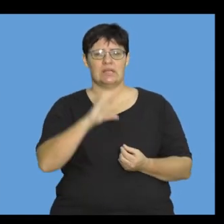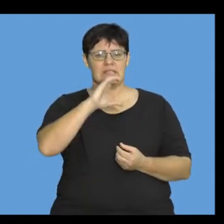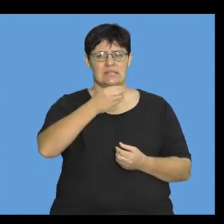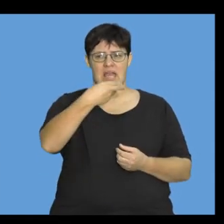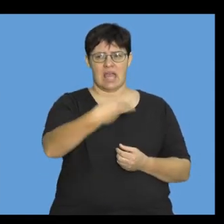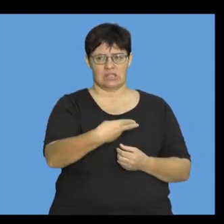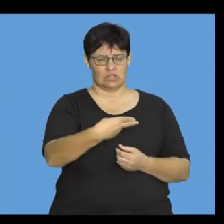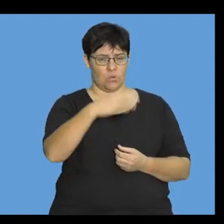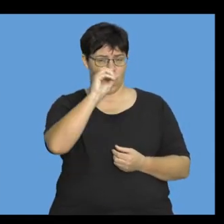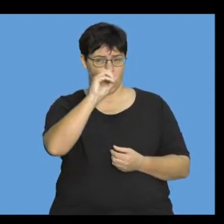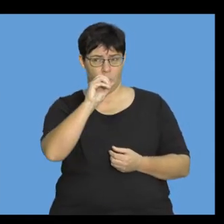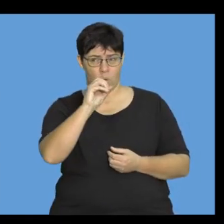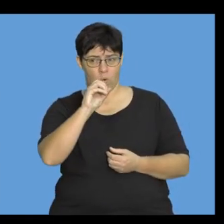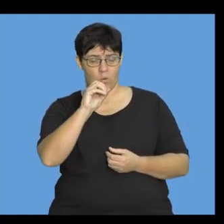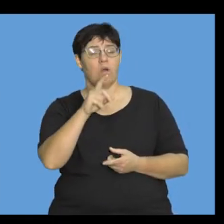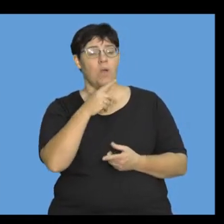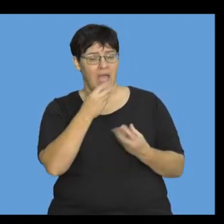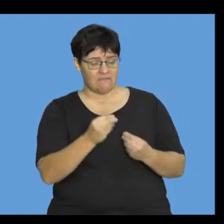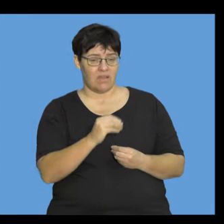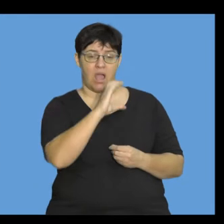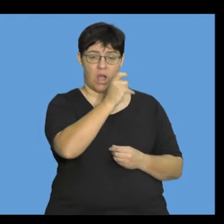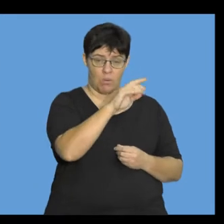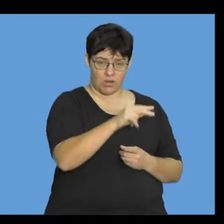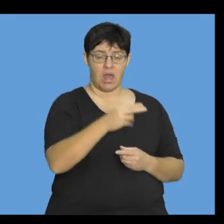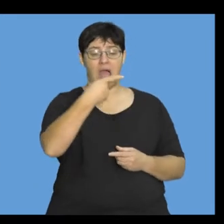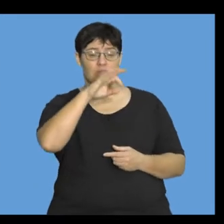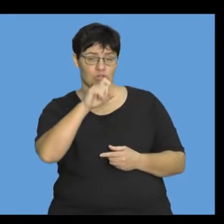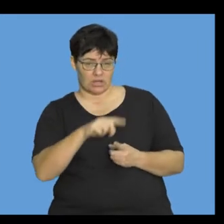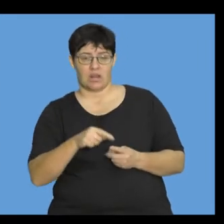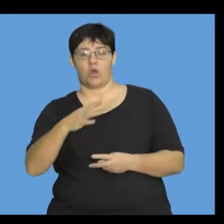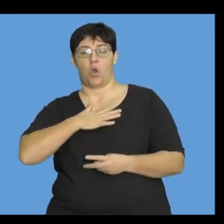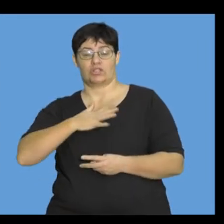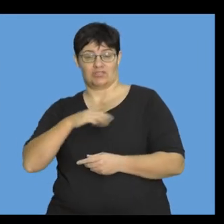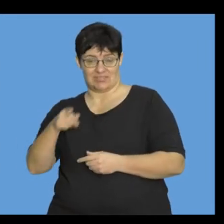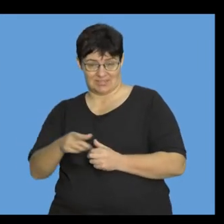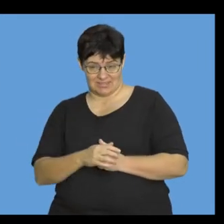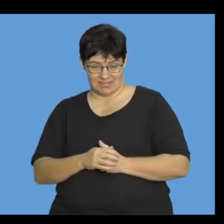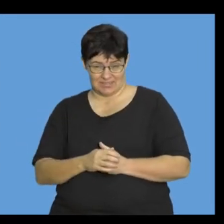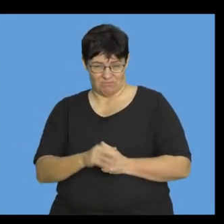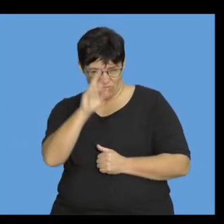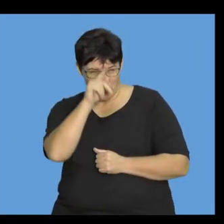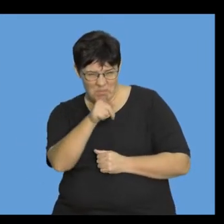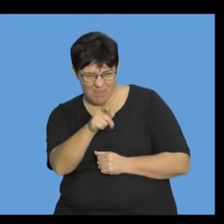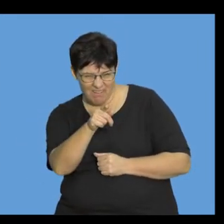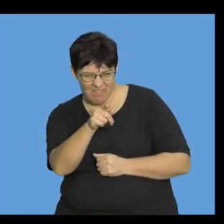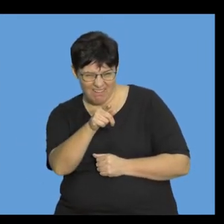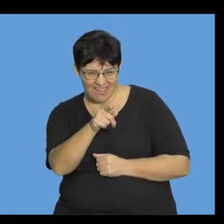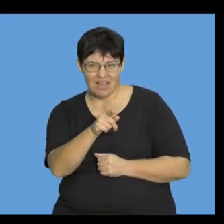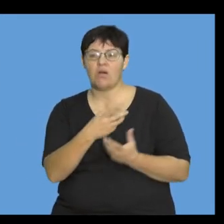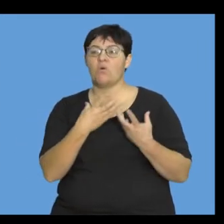carbohydrates also were made up of carbon, hydrogen, and oxygen. I don't know if you can remember when we